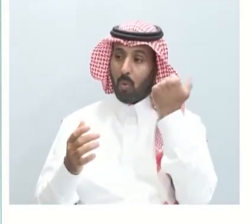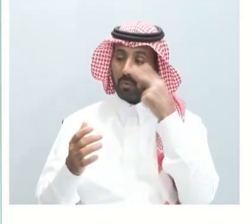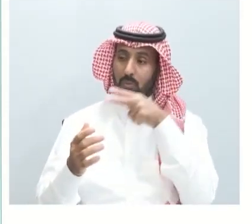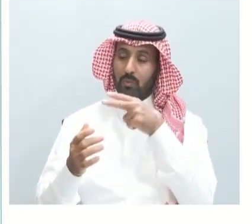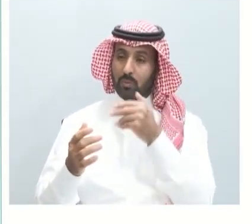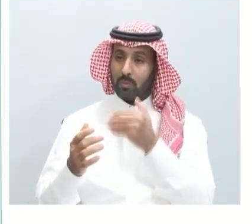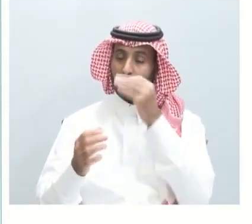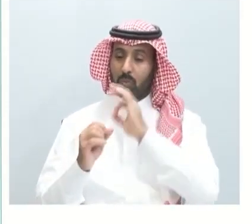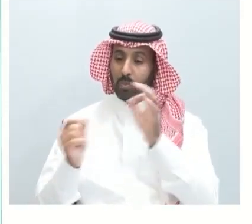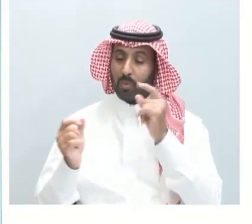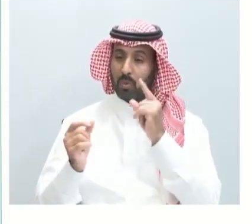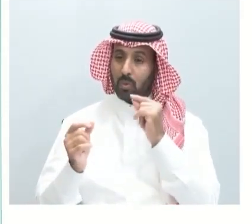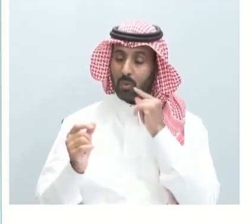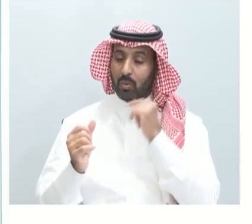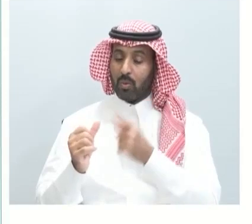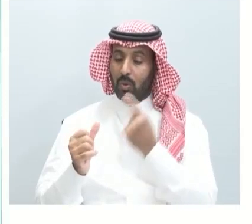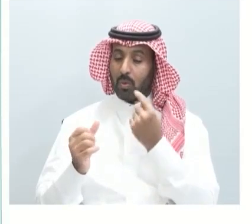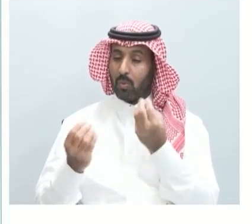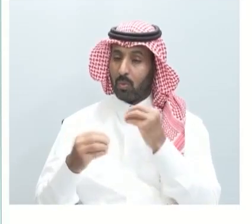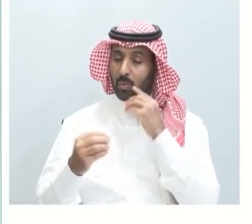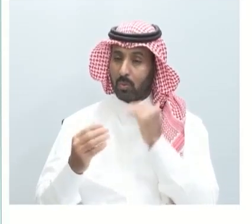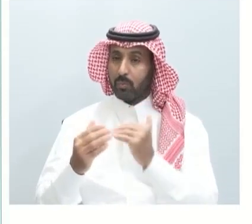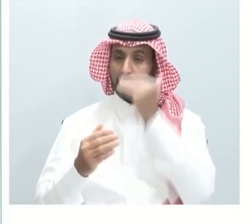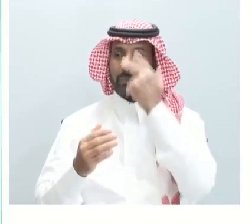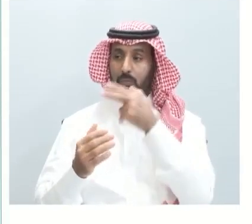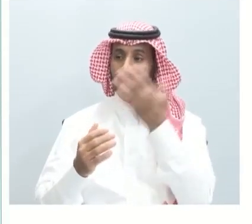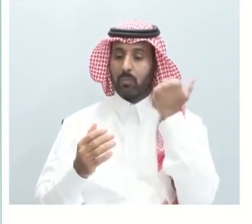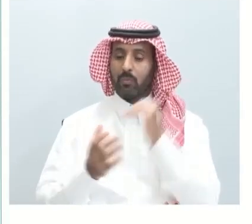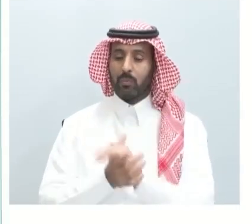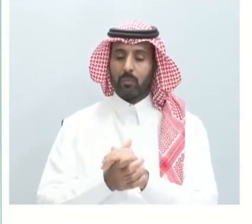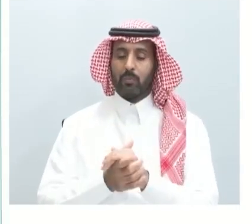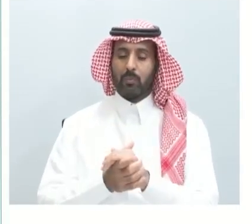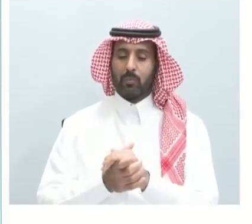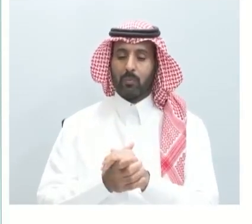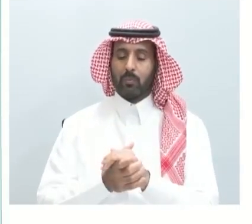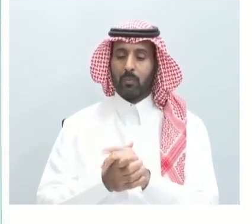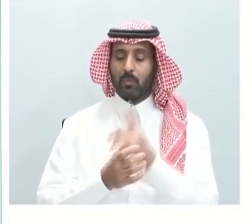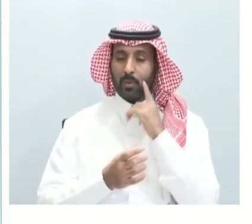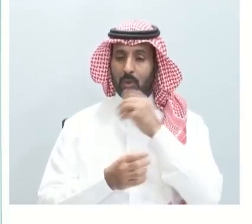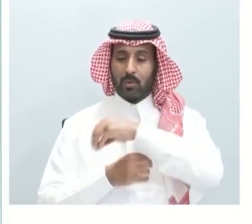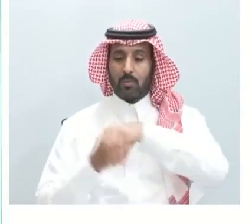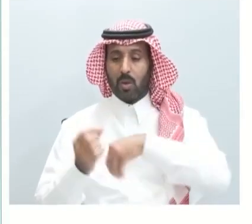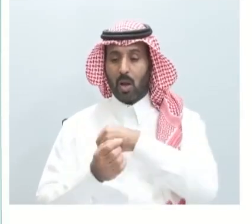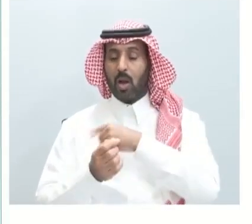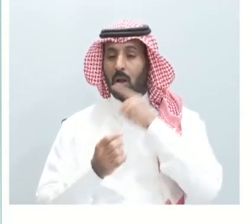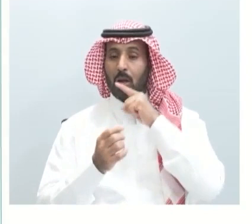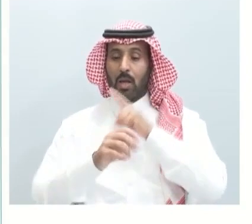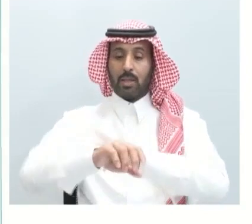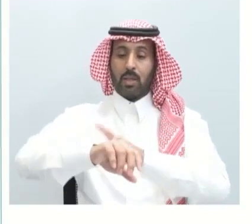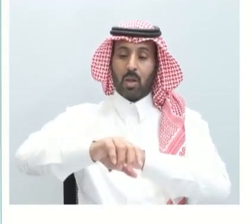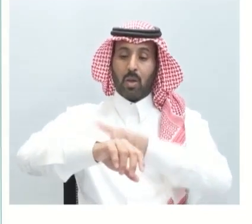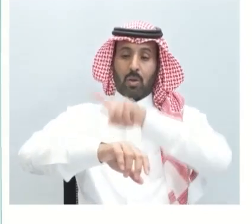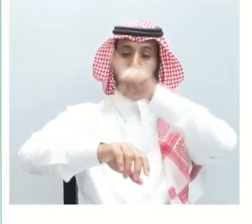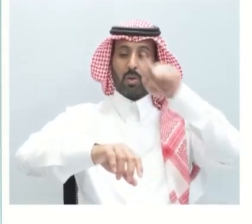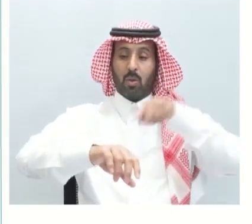ever seen? I think that we all agree the tallest building I've ever seen is the Mecca clock tower. Is the